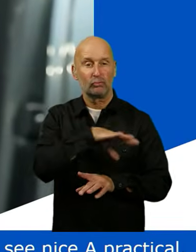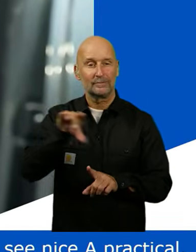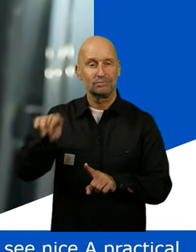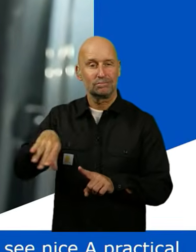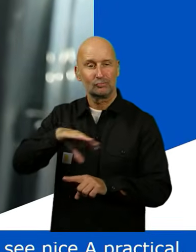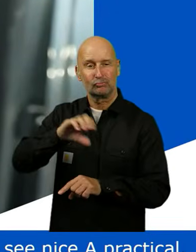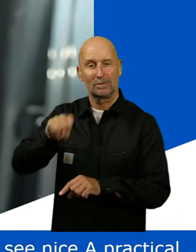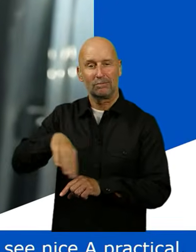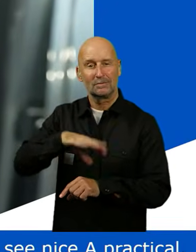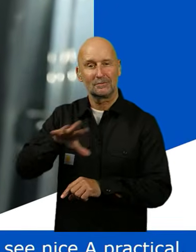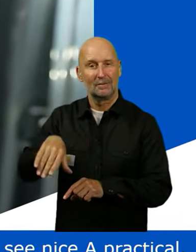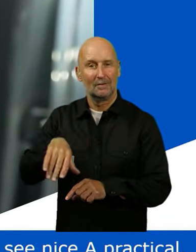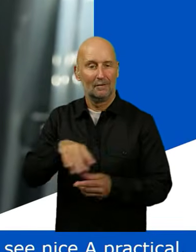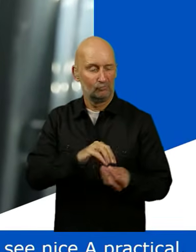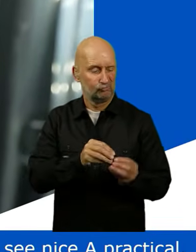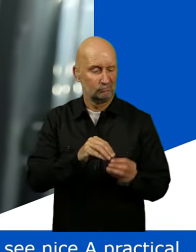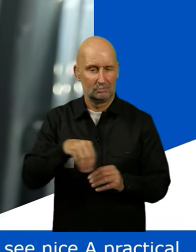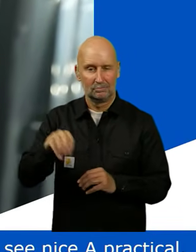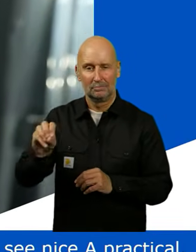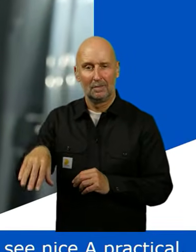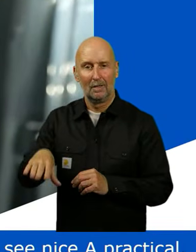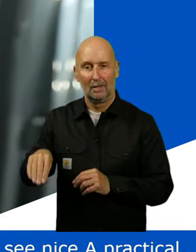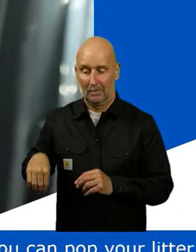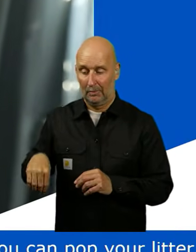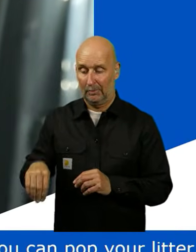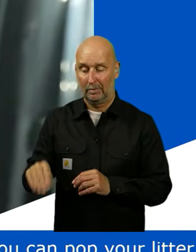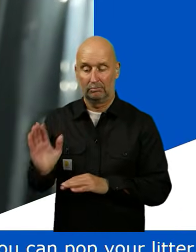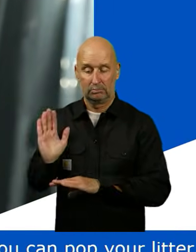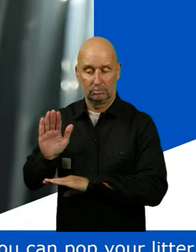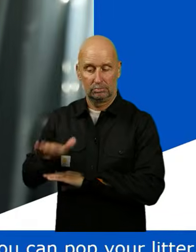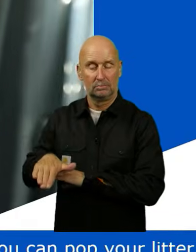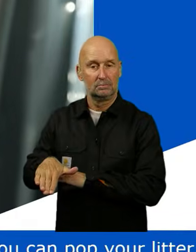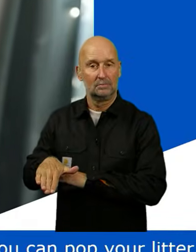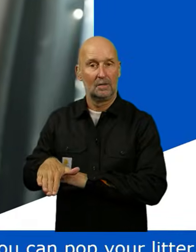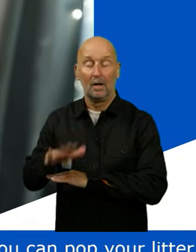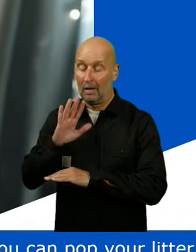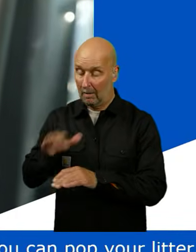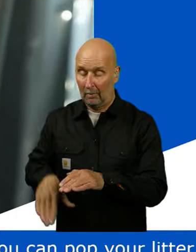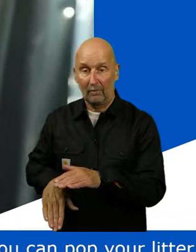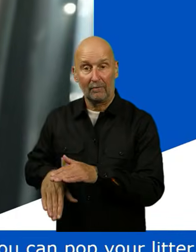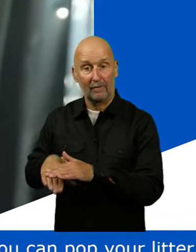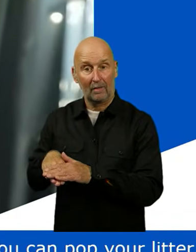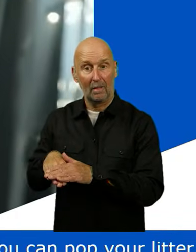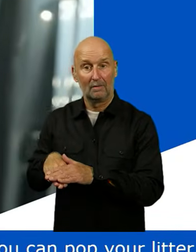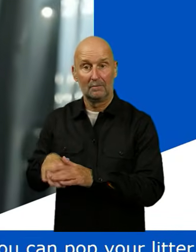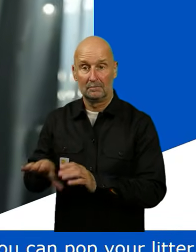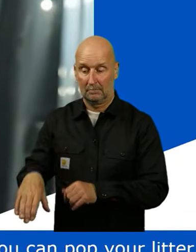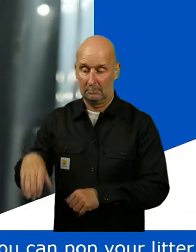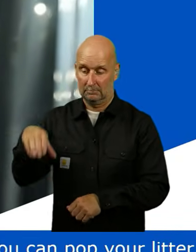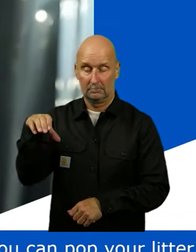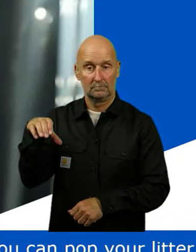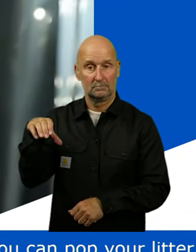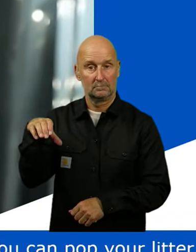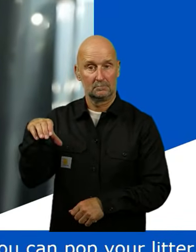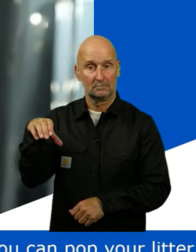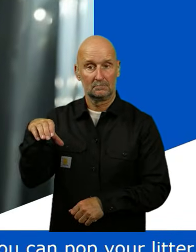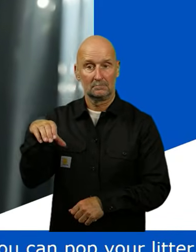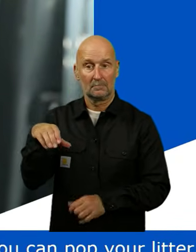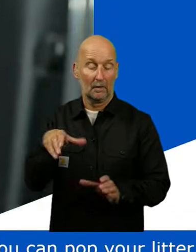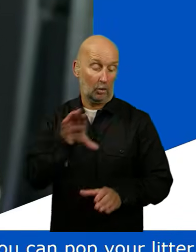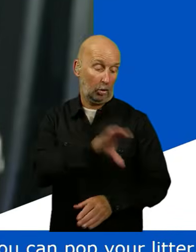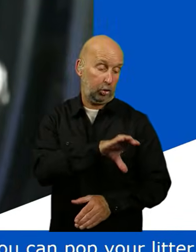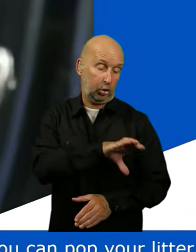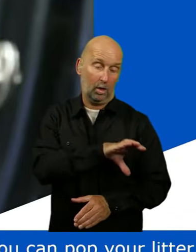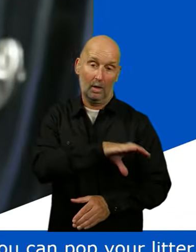pop your litter in here, tucked it away out of sight, and when it's full you can actually simply remove it, empty it into the